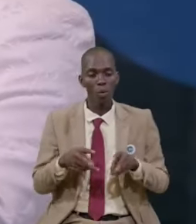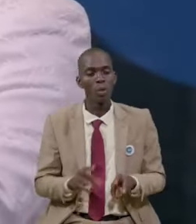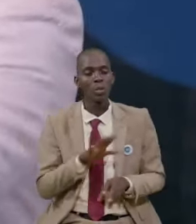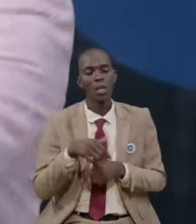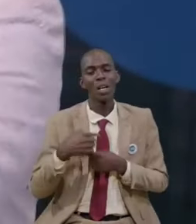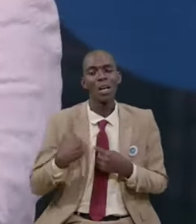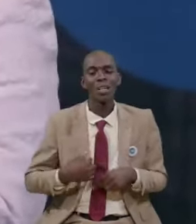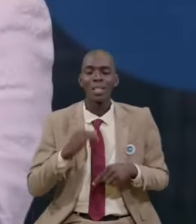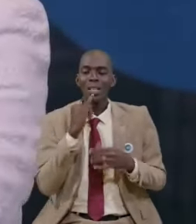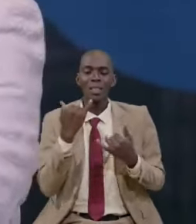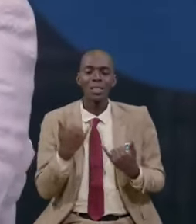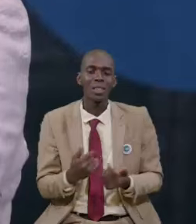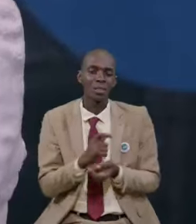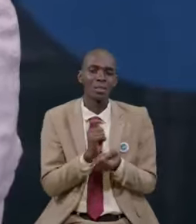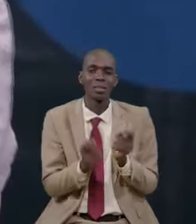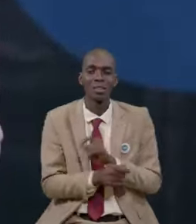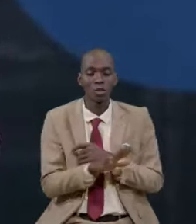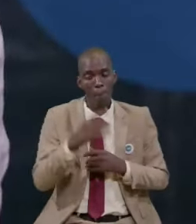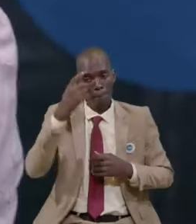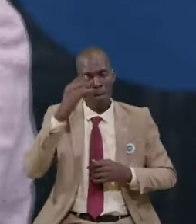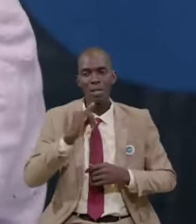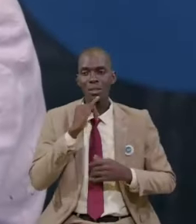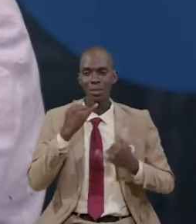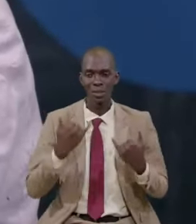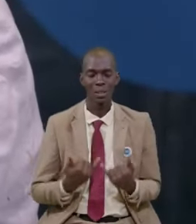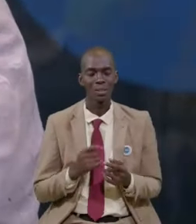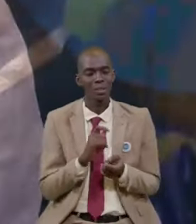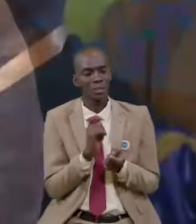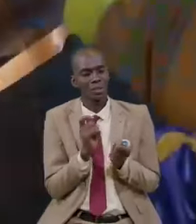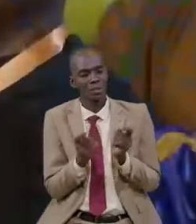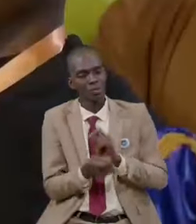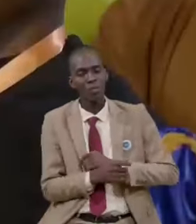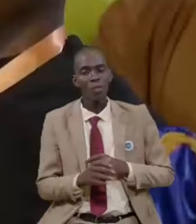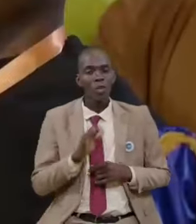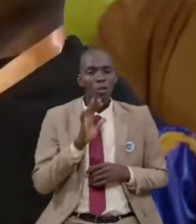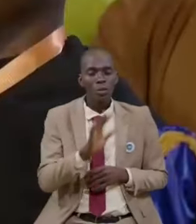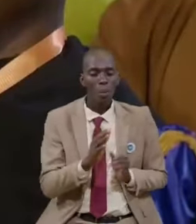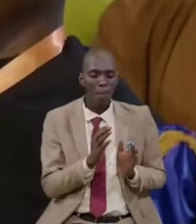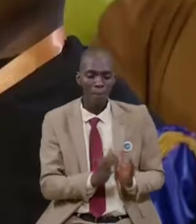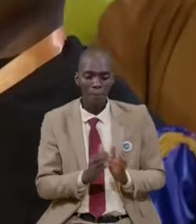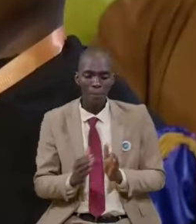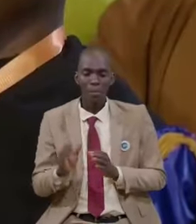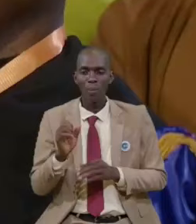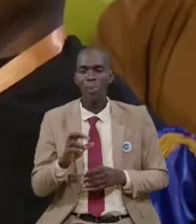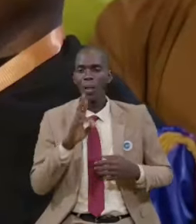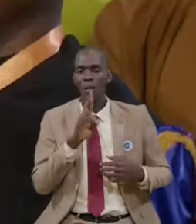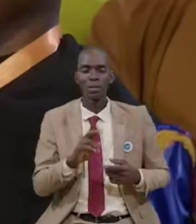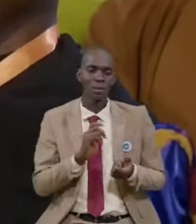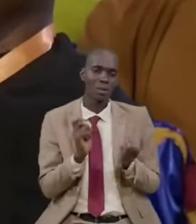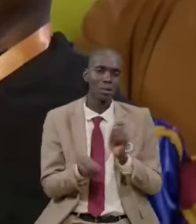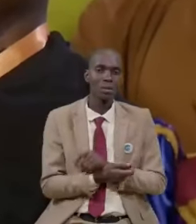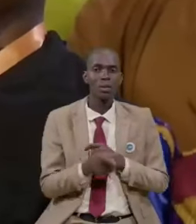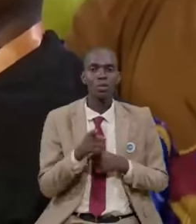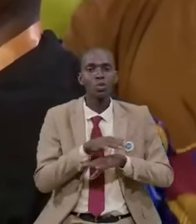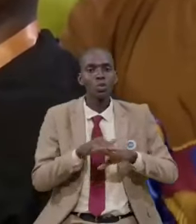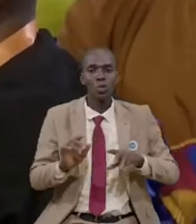changed. Your proposals are changed. Your plans are changed. And you do not go to do those things